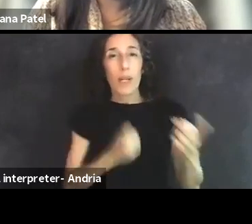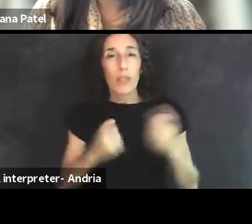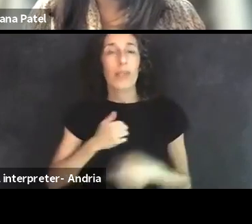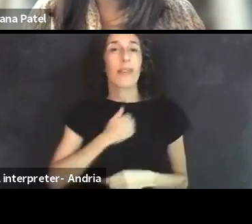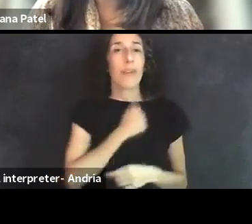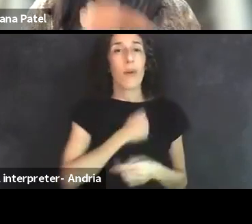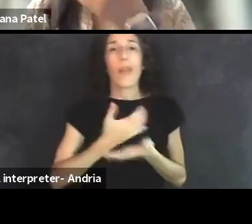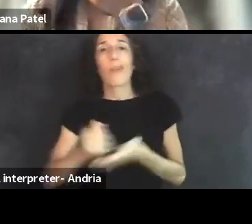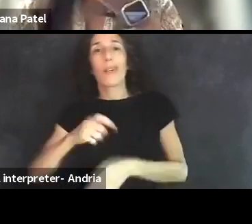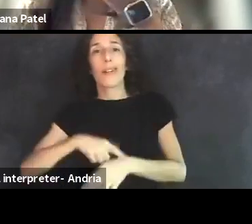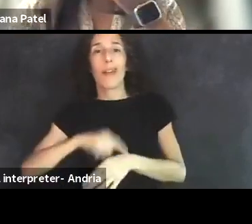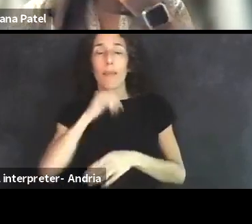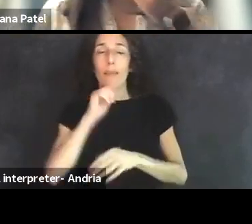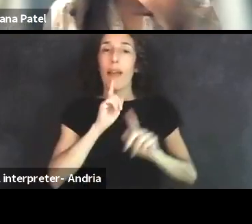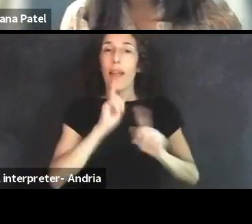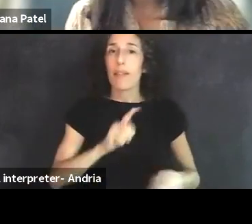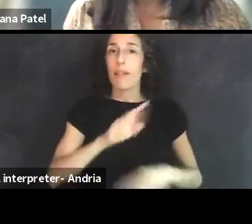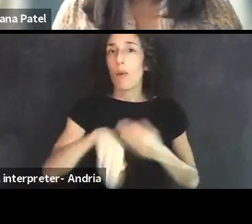everything, but